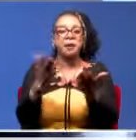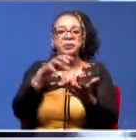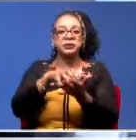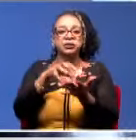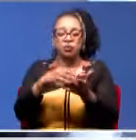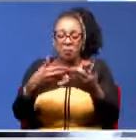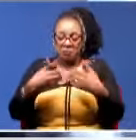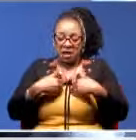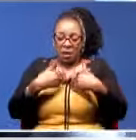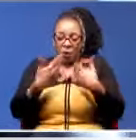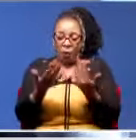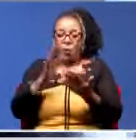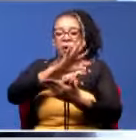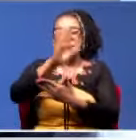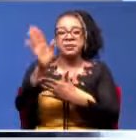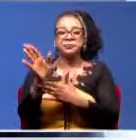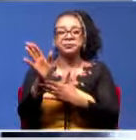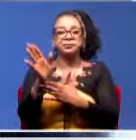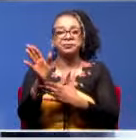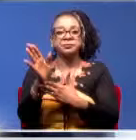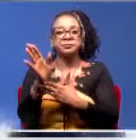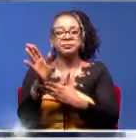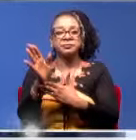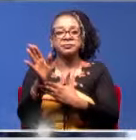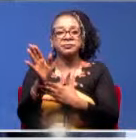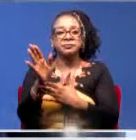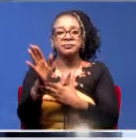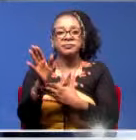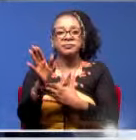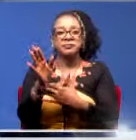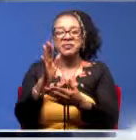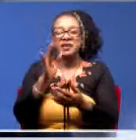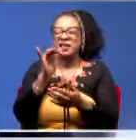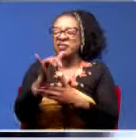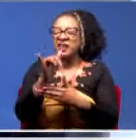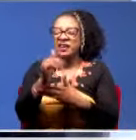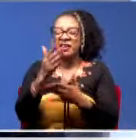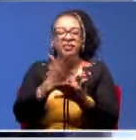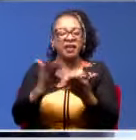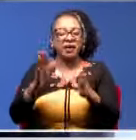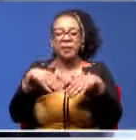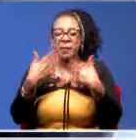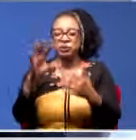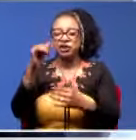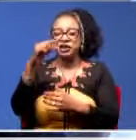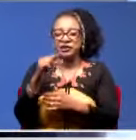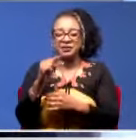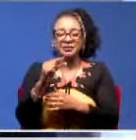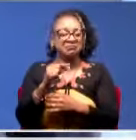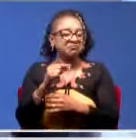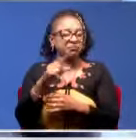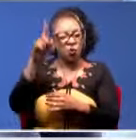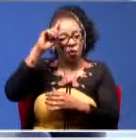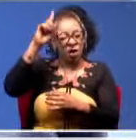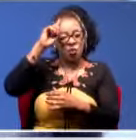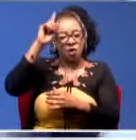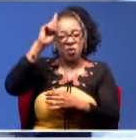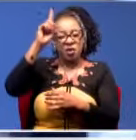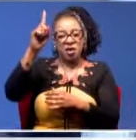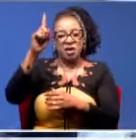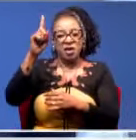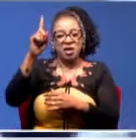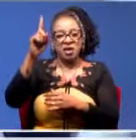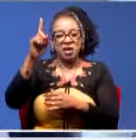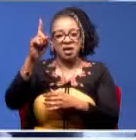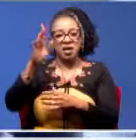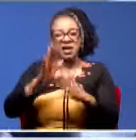to Wiper. That thing about Attorney General is a mirage. And I want you to, I may be senior